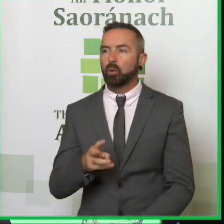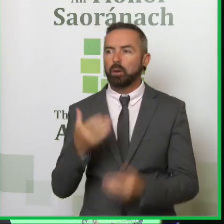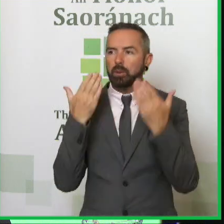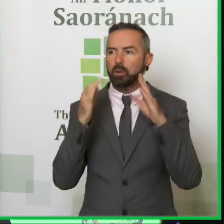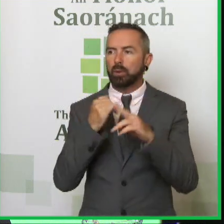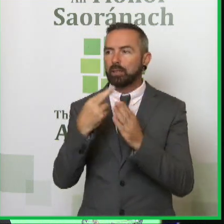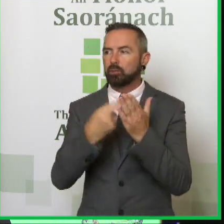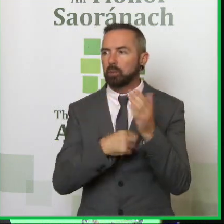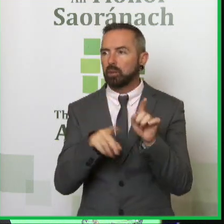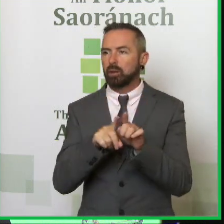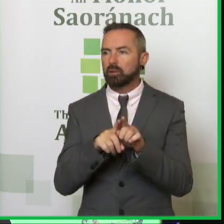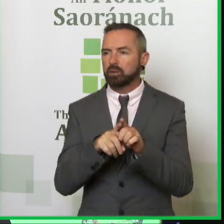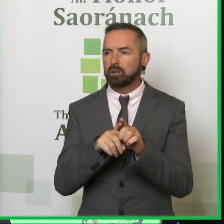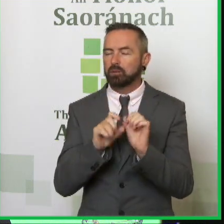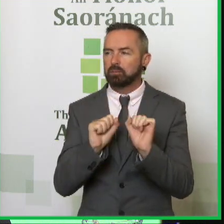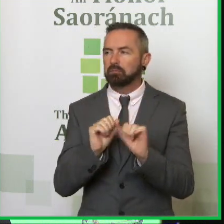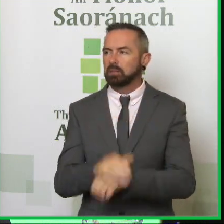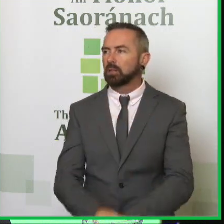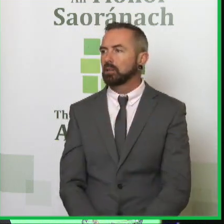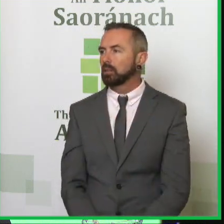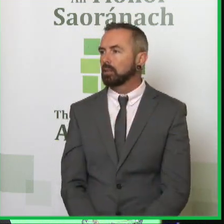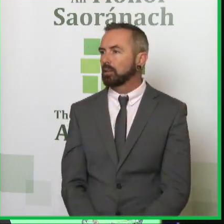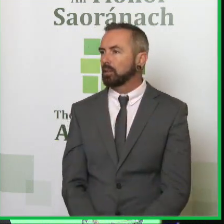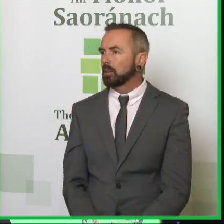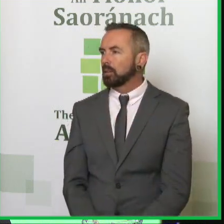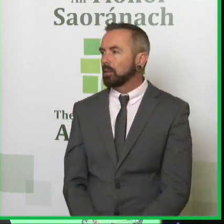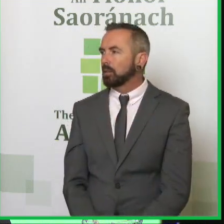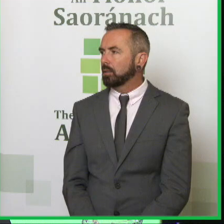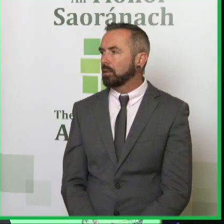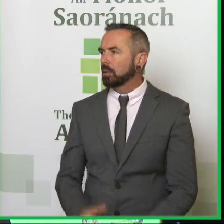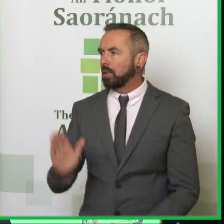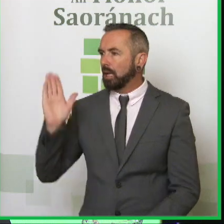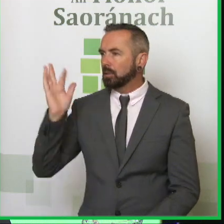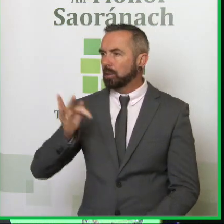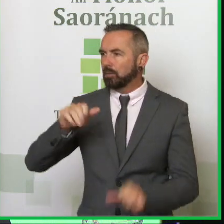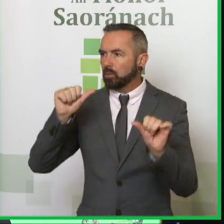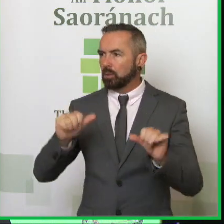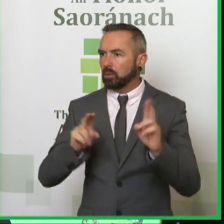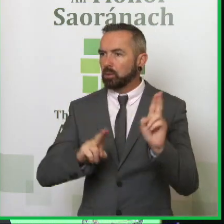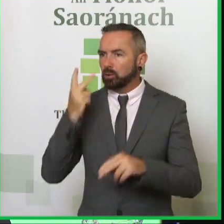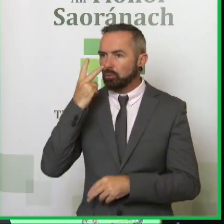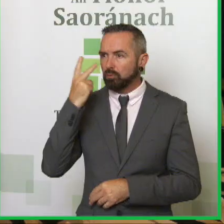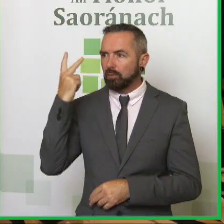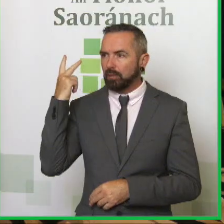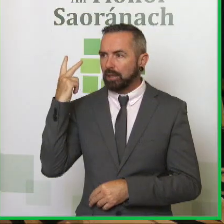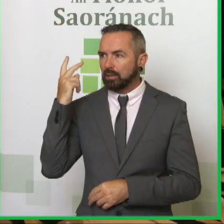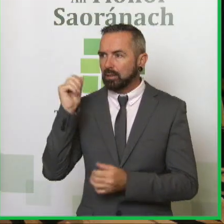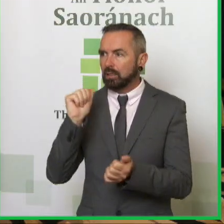I think is your wording. And does show of hands if the room is agreed that we should reflect the tightness of the